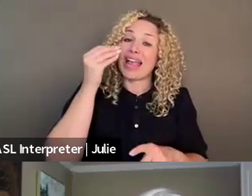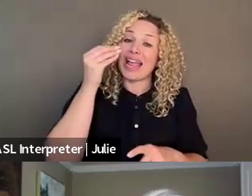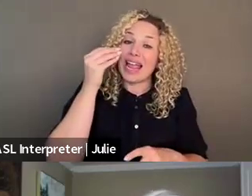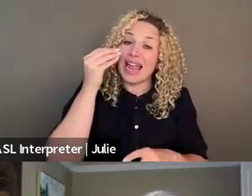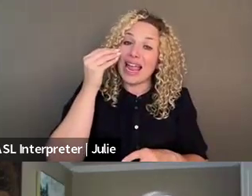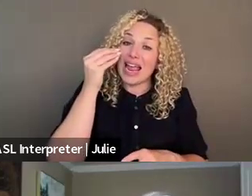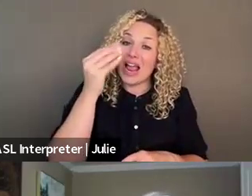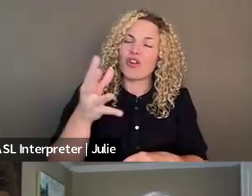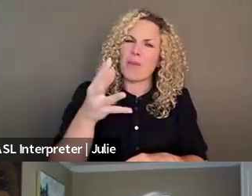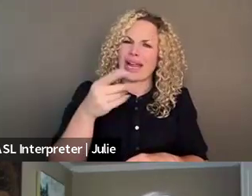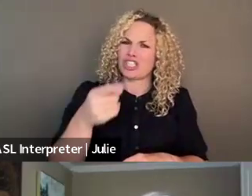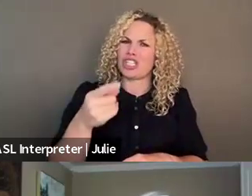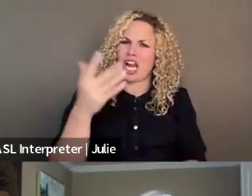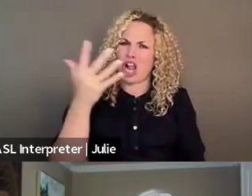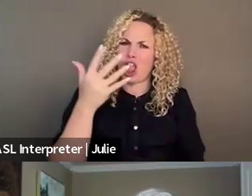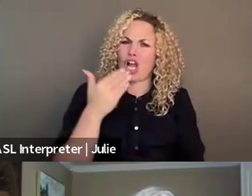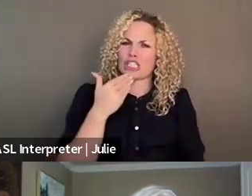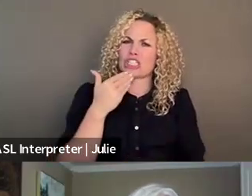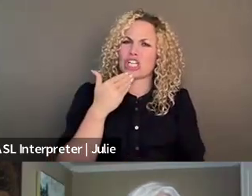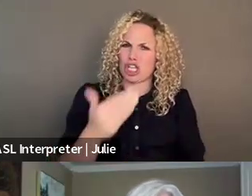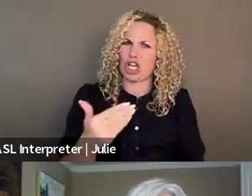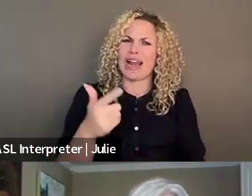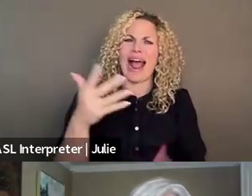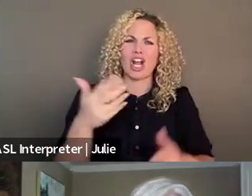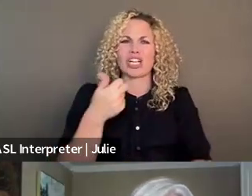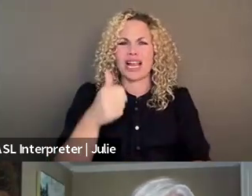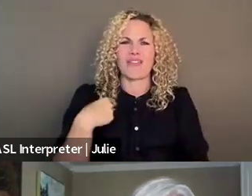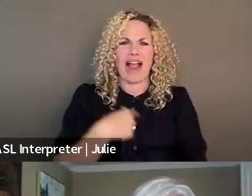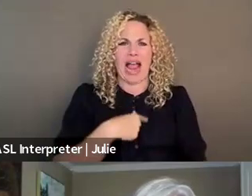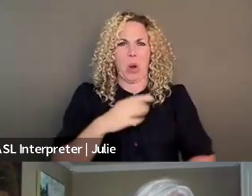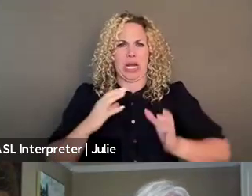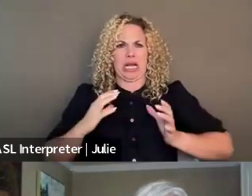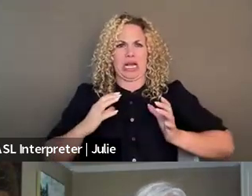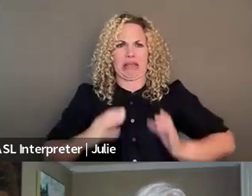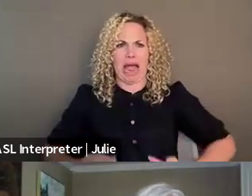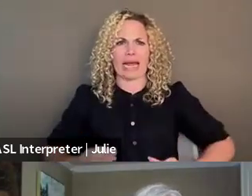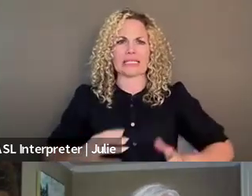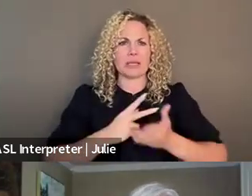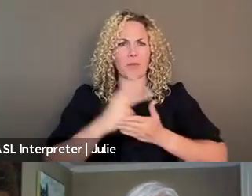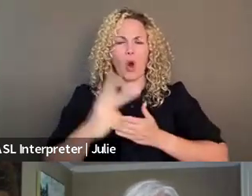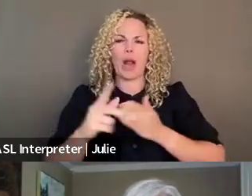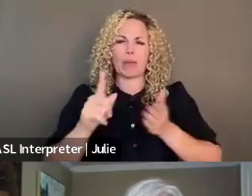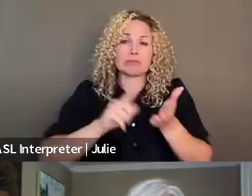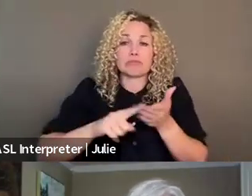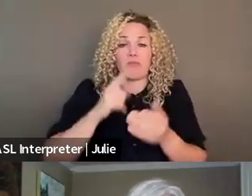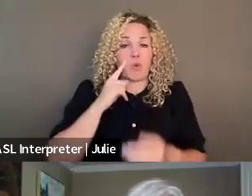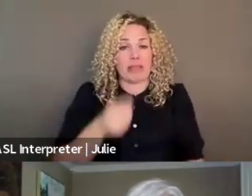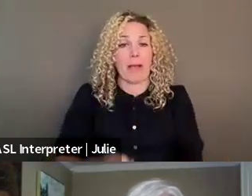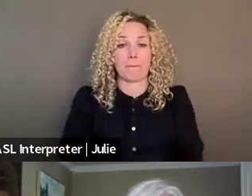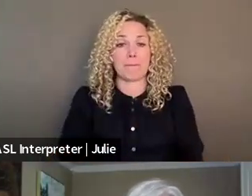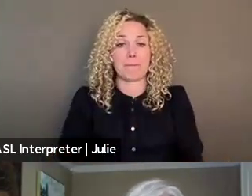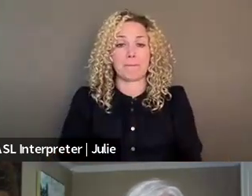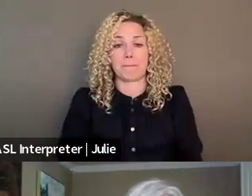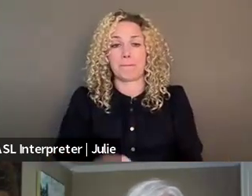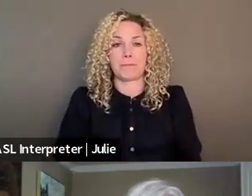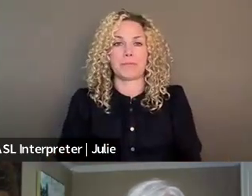really, really good. And I'd really encourage any of our clients and programs to look into it for them. Right on.